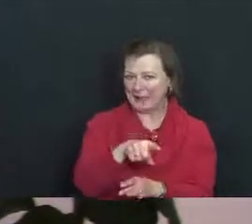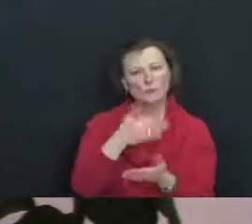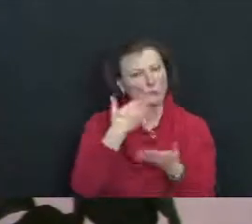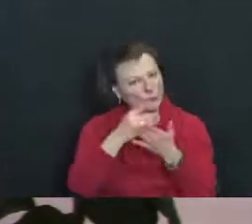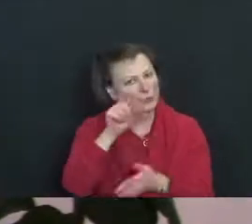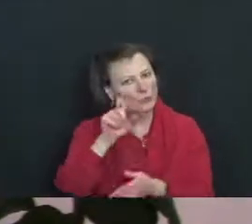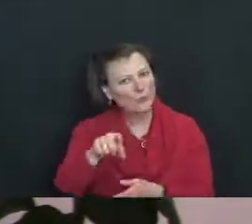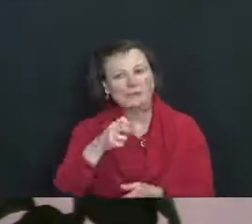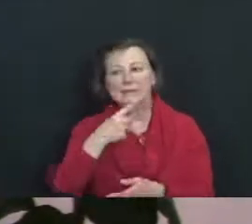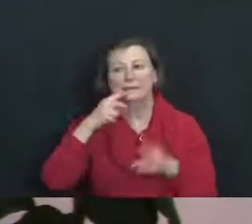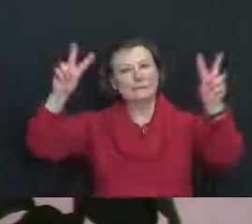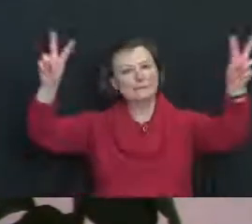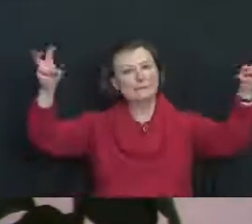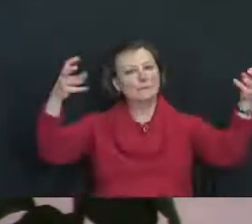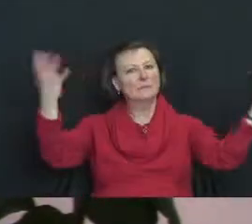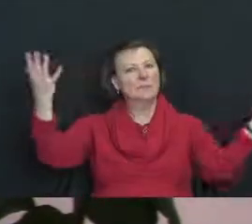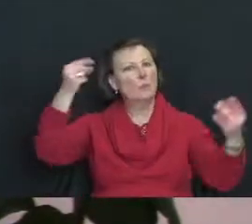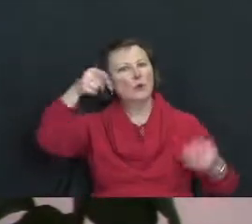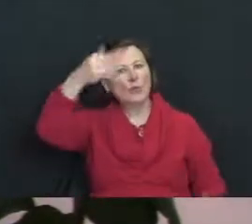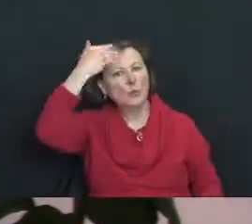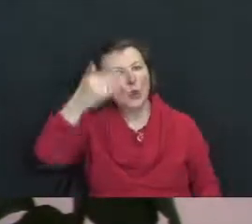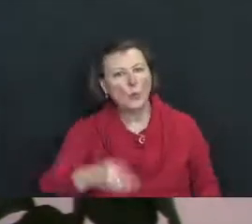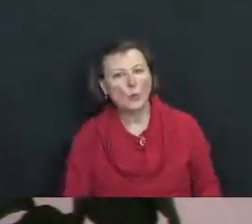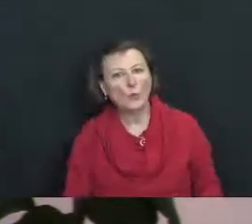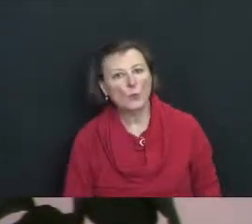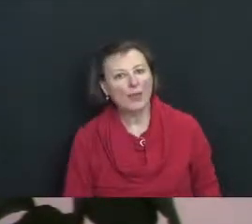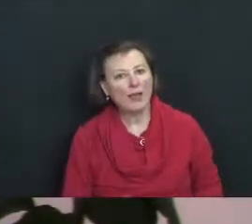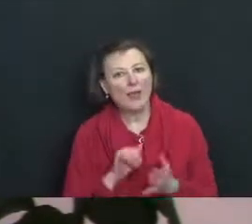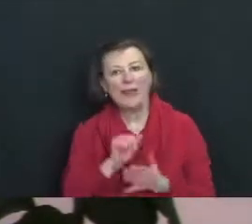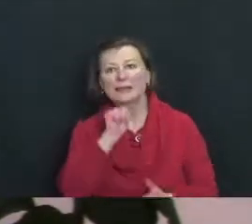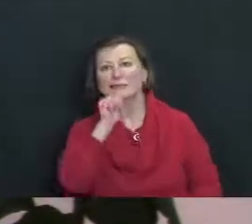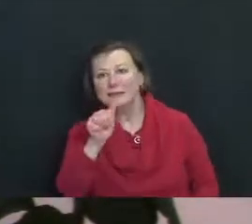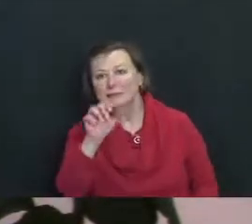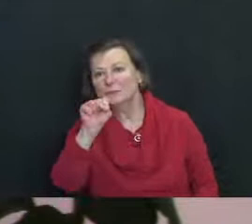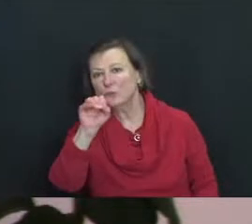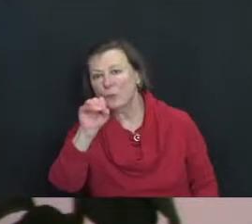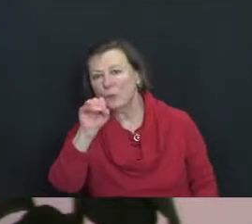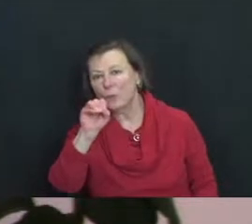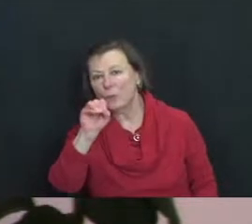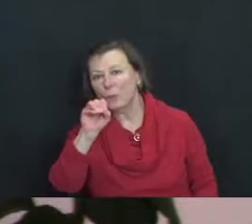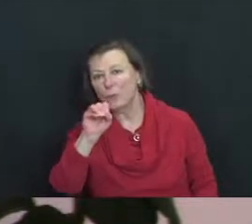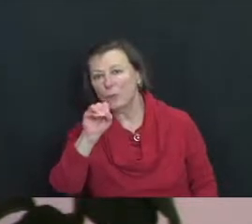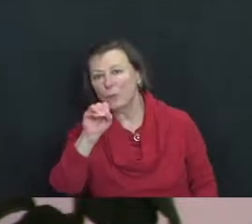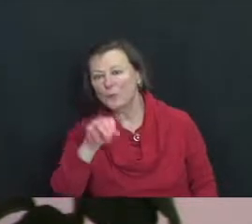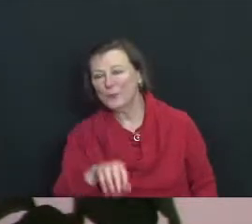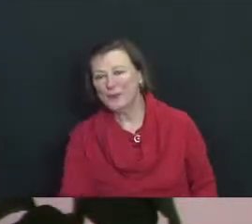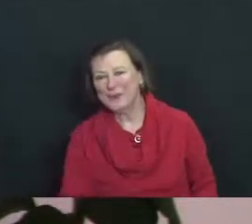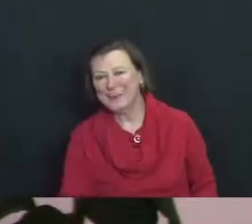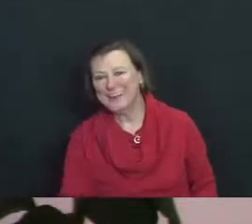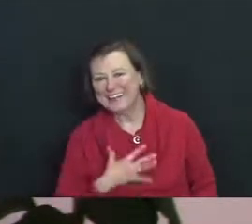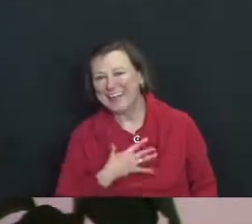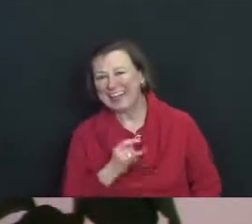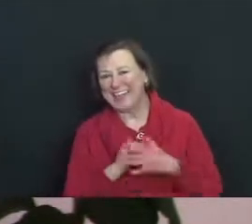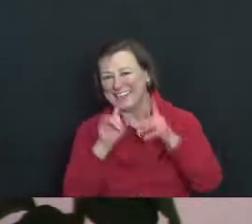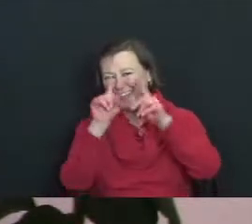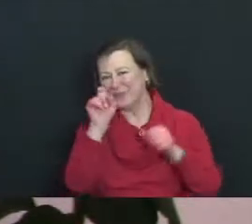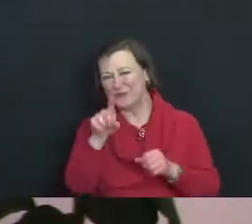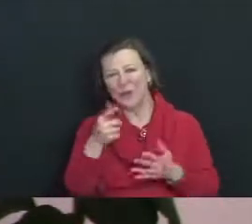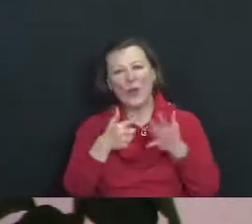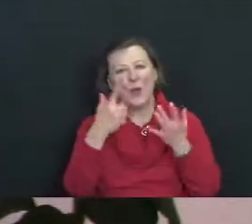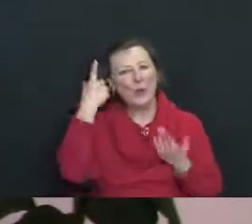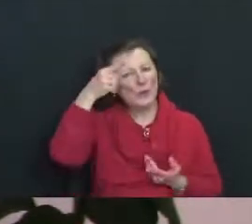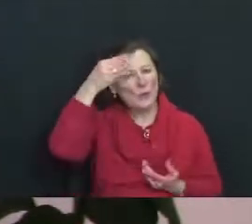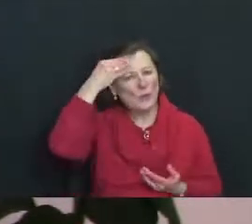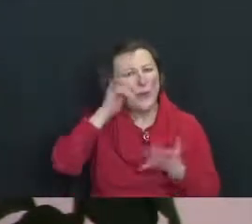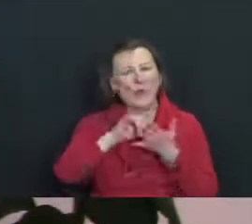And he says, "What do you know that ain't so?" I like that question. What do you know